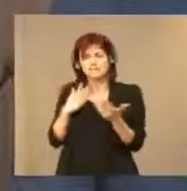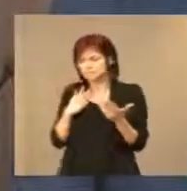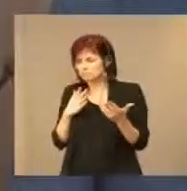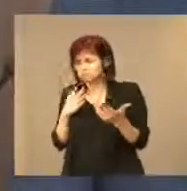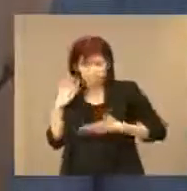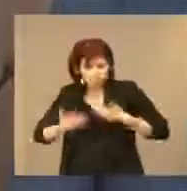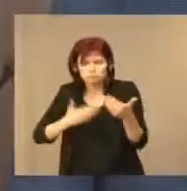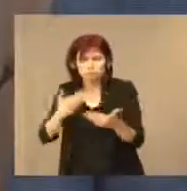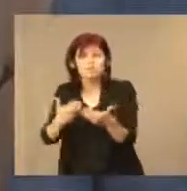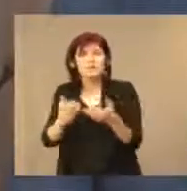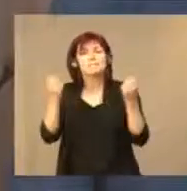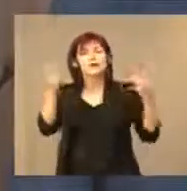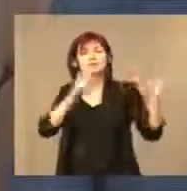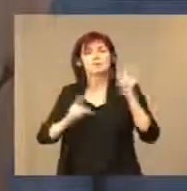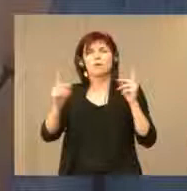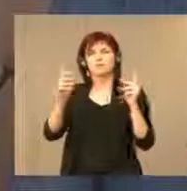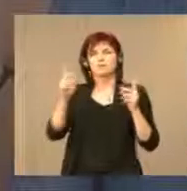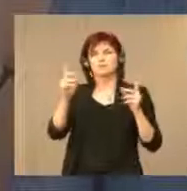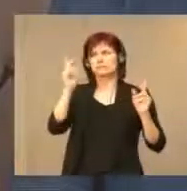people worry or they're concerned that